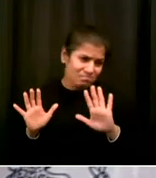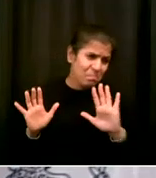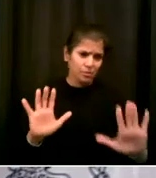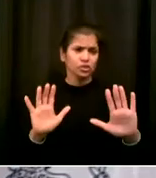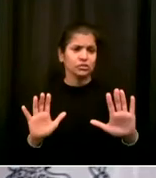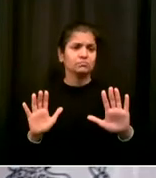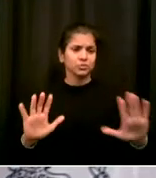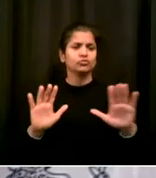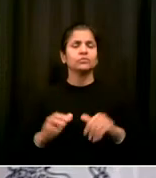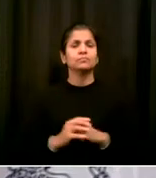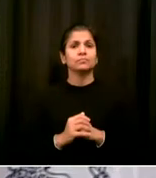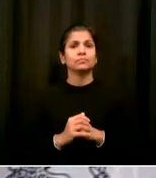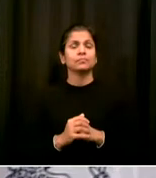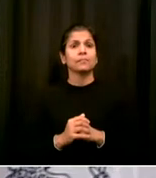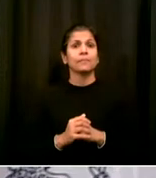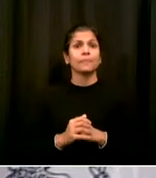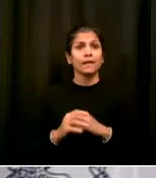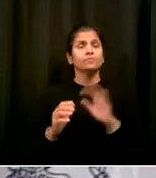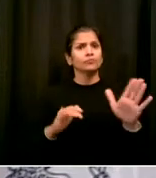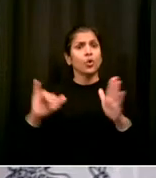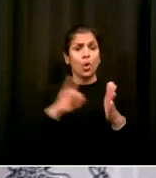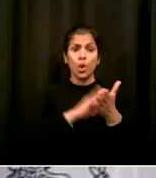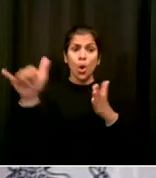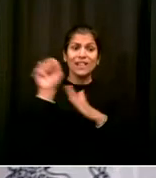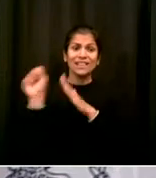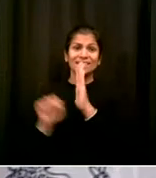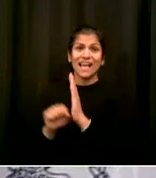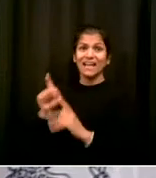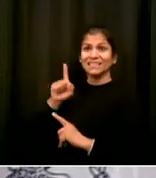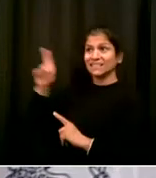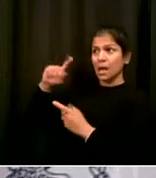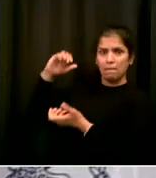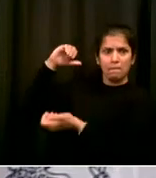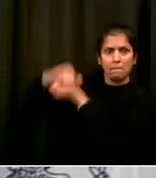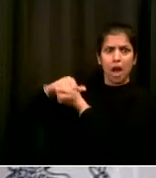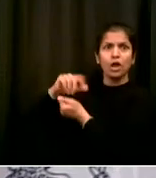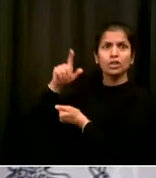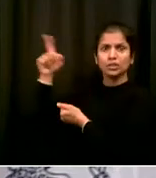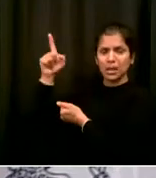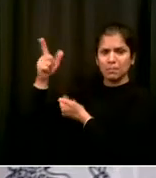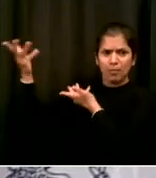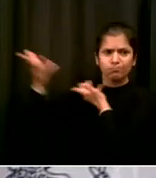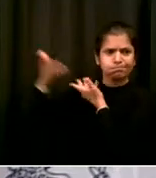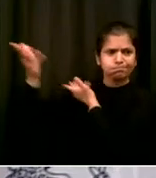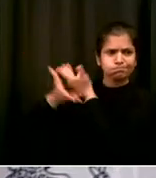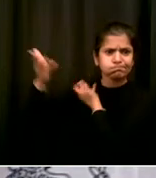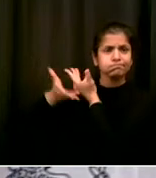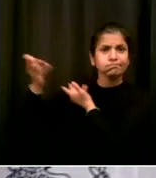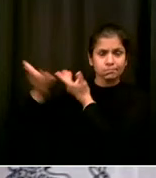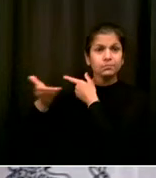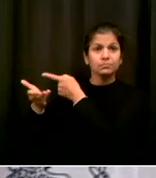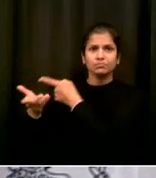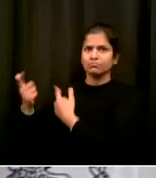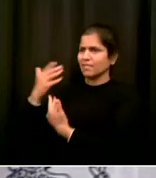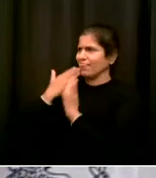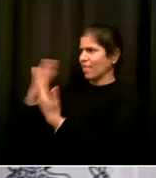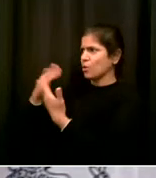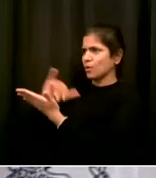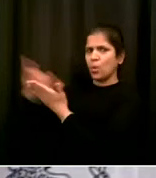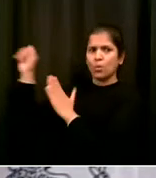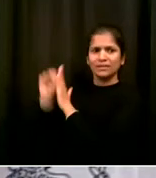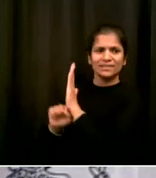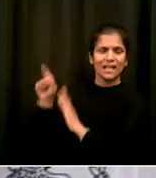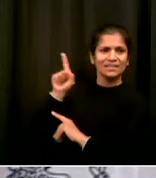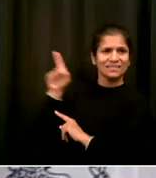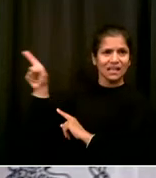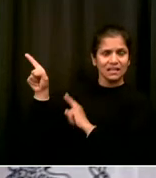with our state partners over these last weeks, determining how to do something that's never been done before. This is a brand new vaccine, brand new type of